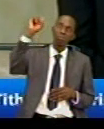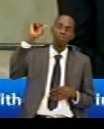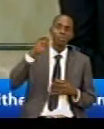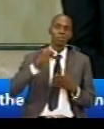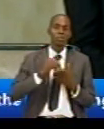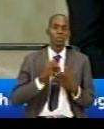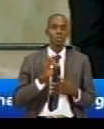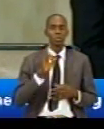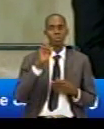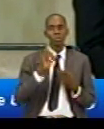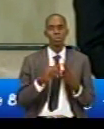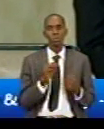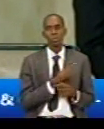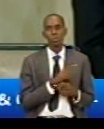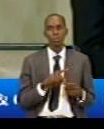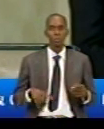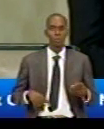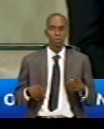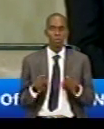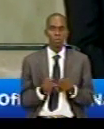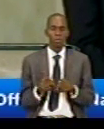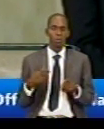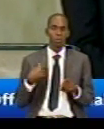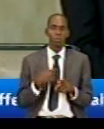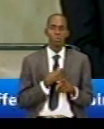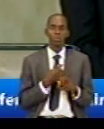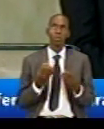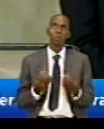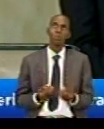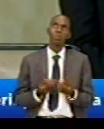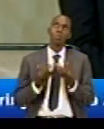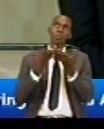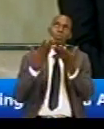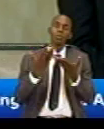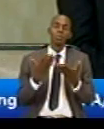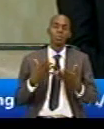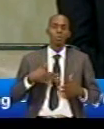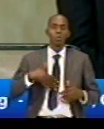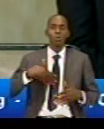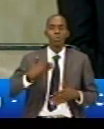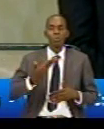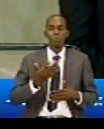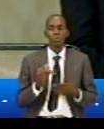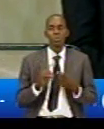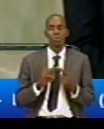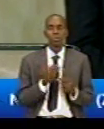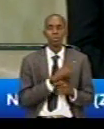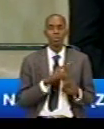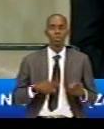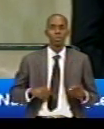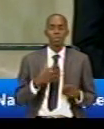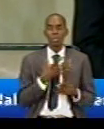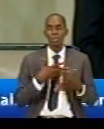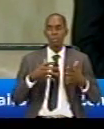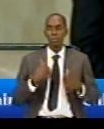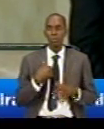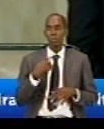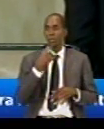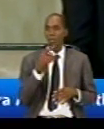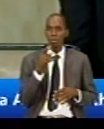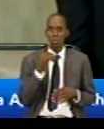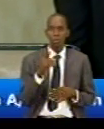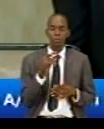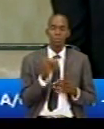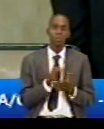bring it out as we offer willingly unto the Lord. And let me tell you,